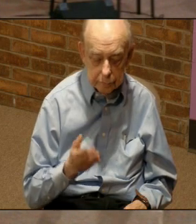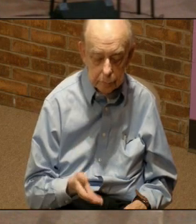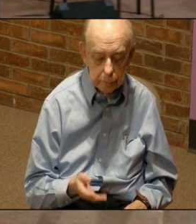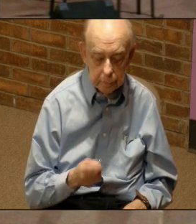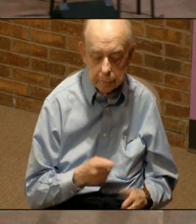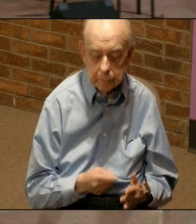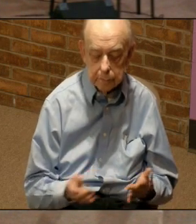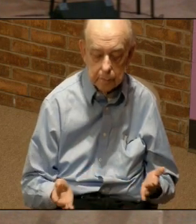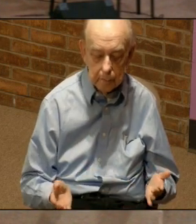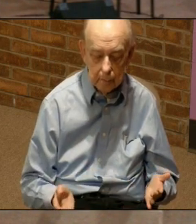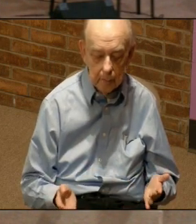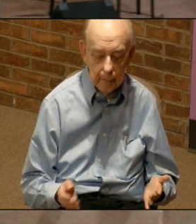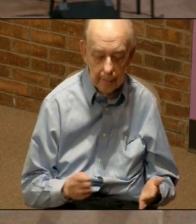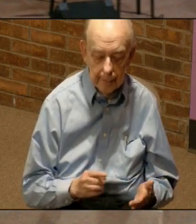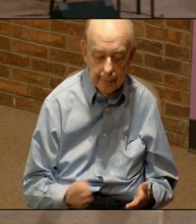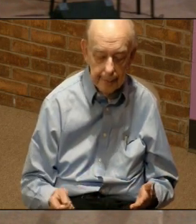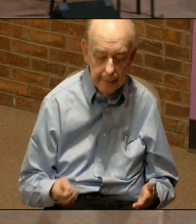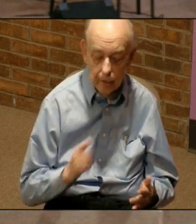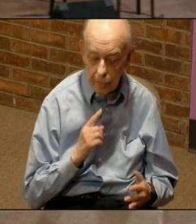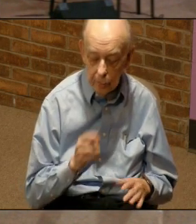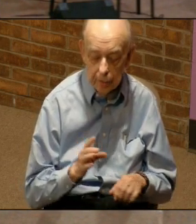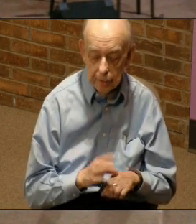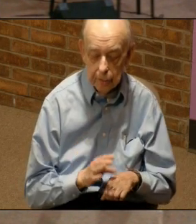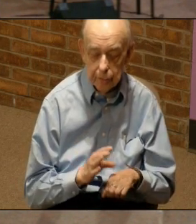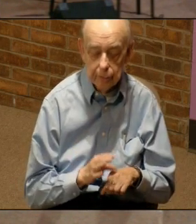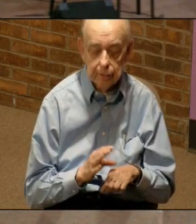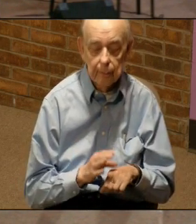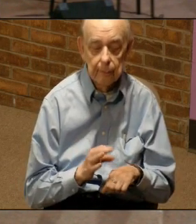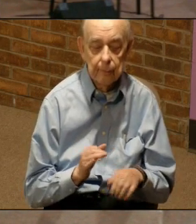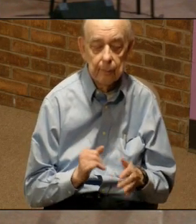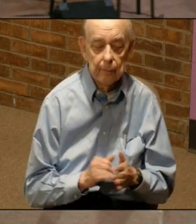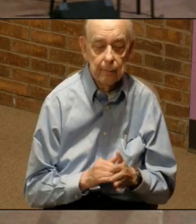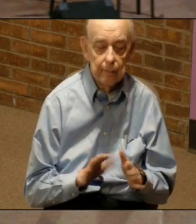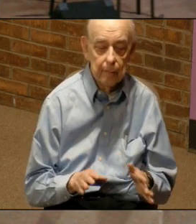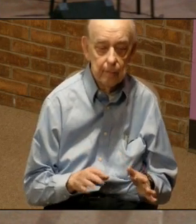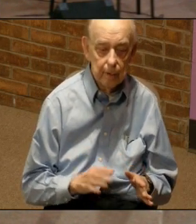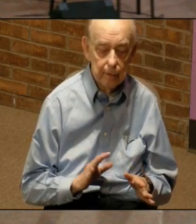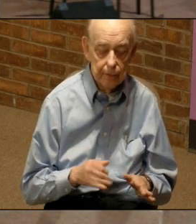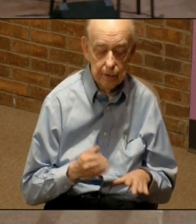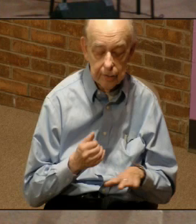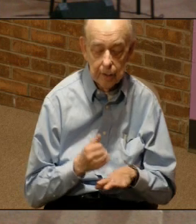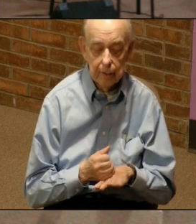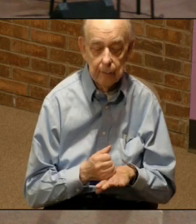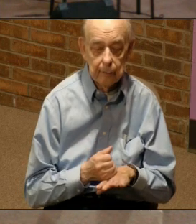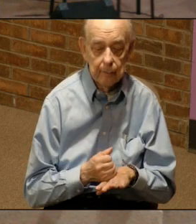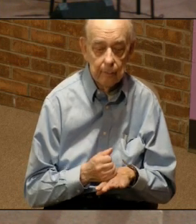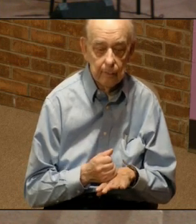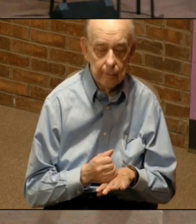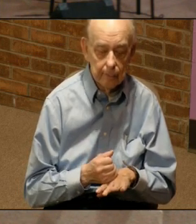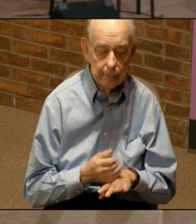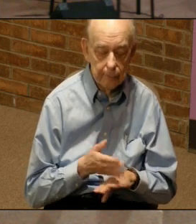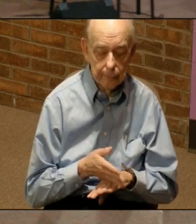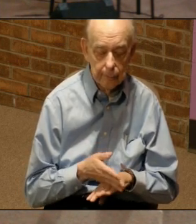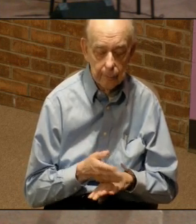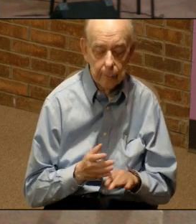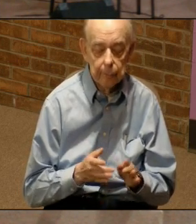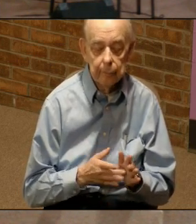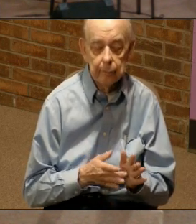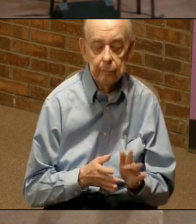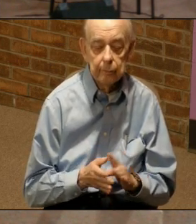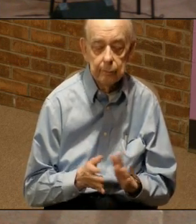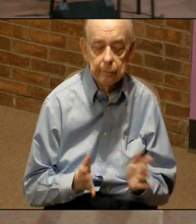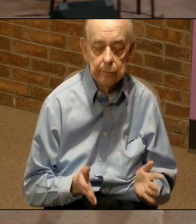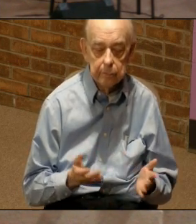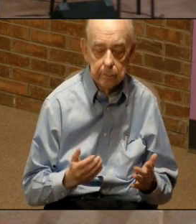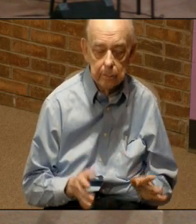these things. They were churches that had been established after